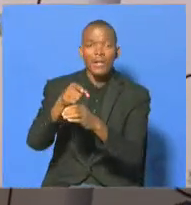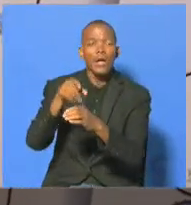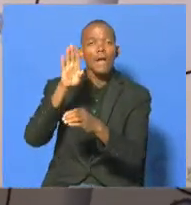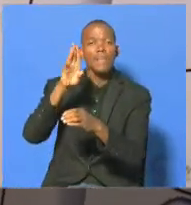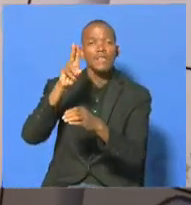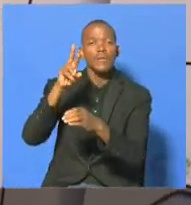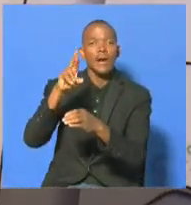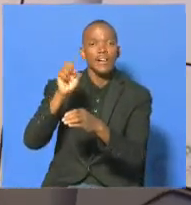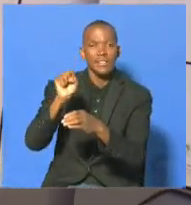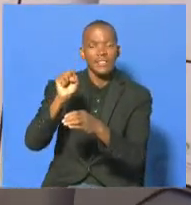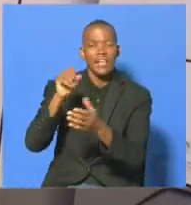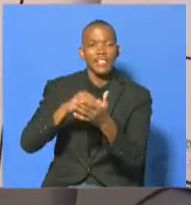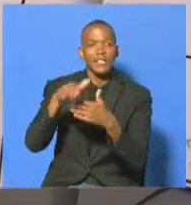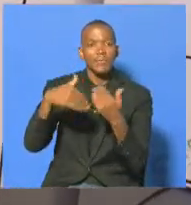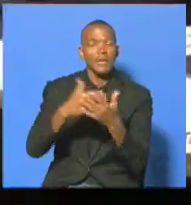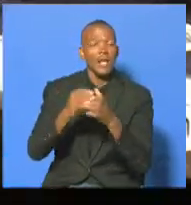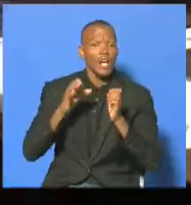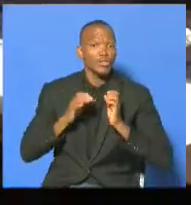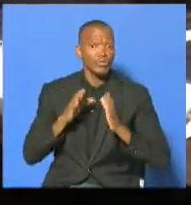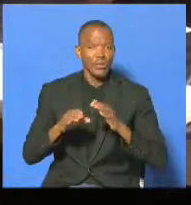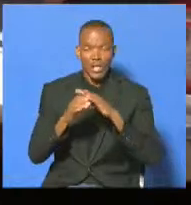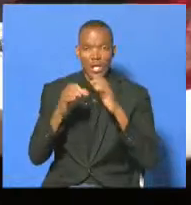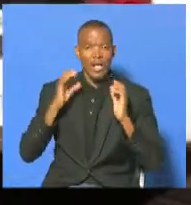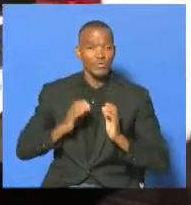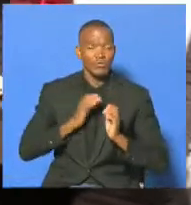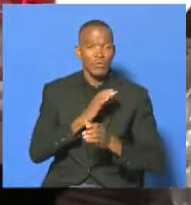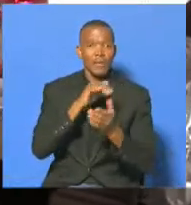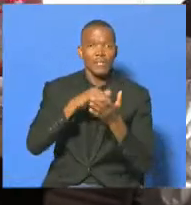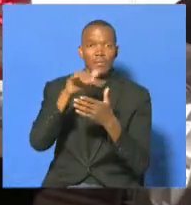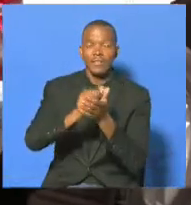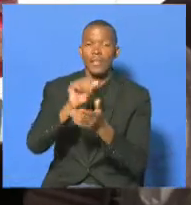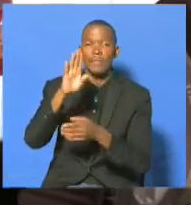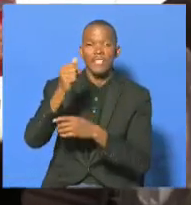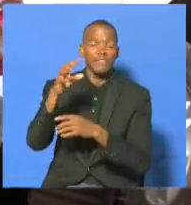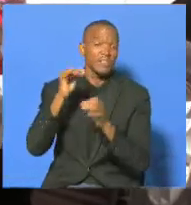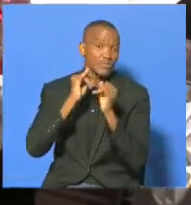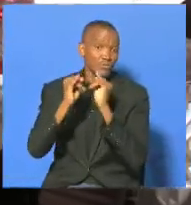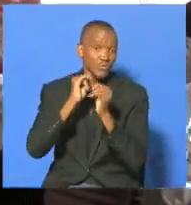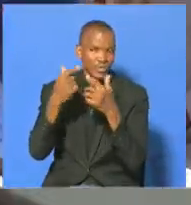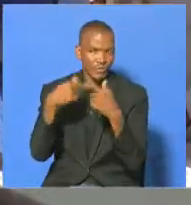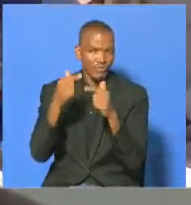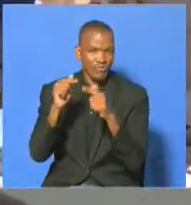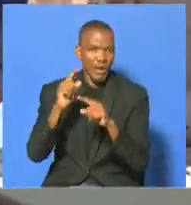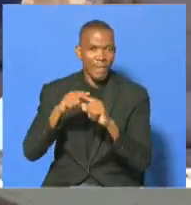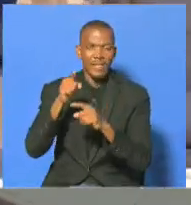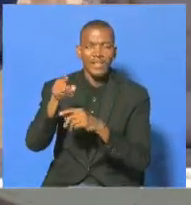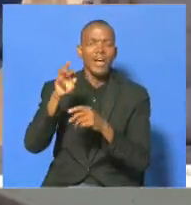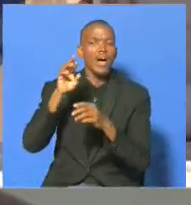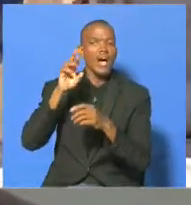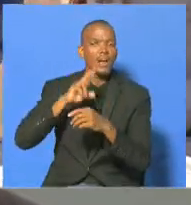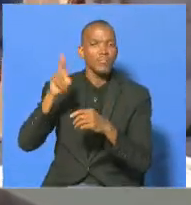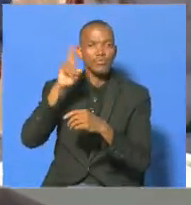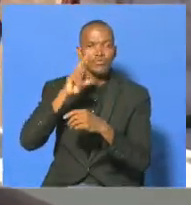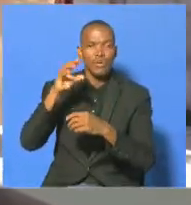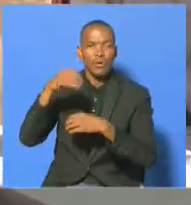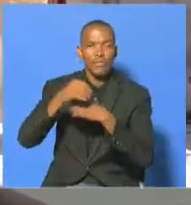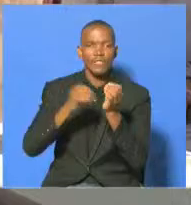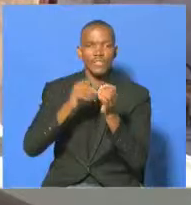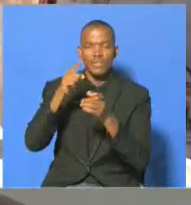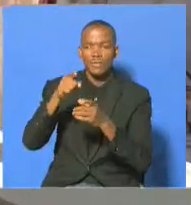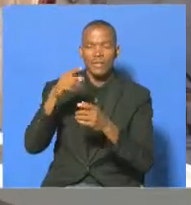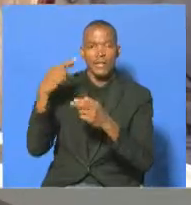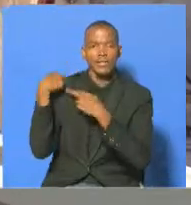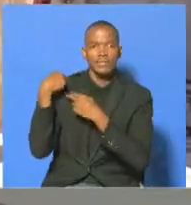Unified Revenue Services Customs Department, attempts by BTV News to get a comment from the Ramotswa border officer in